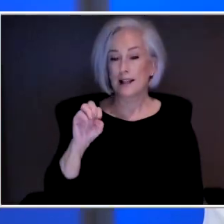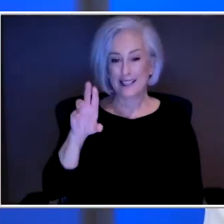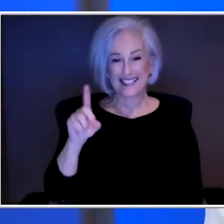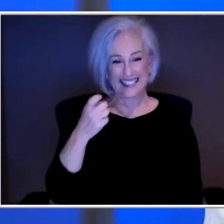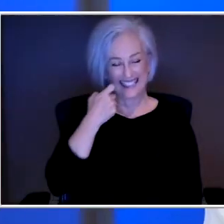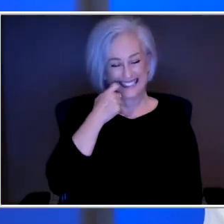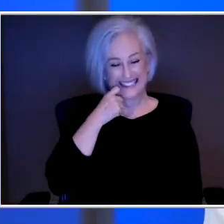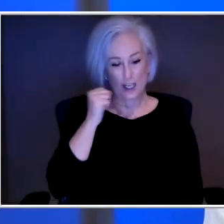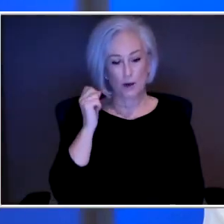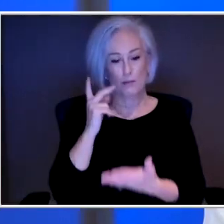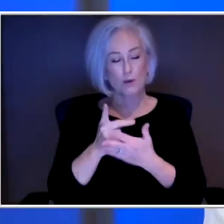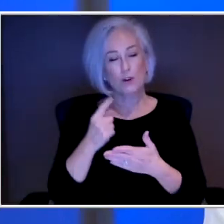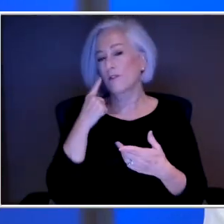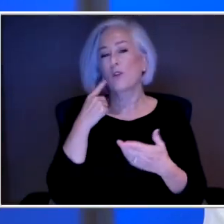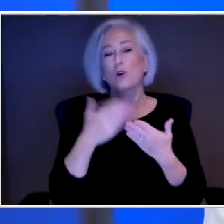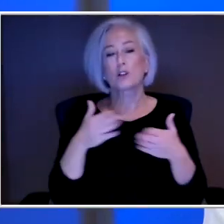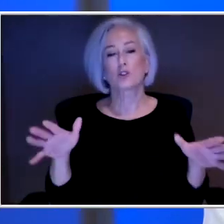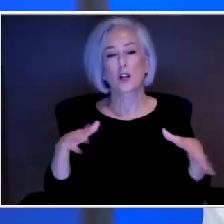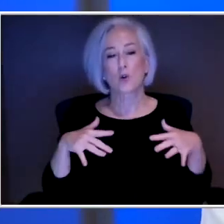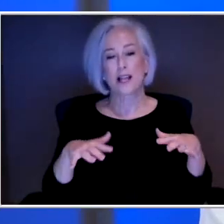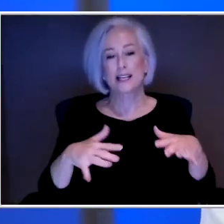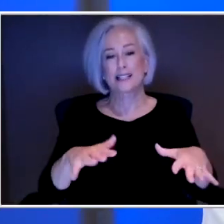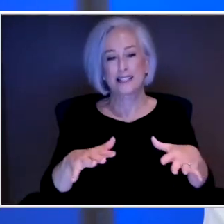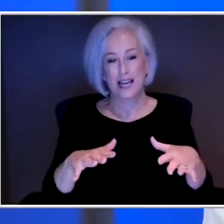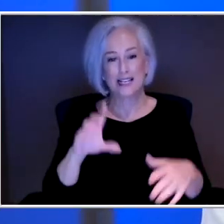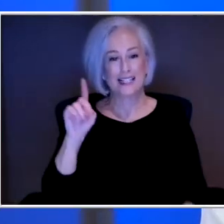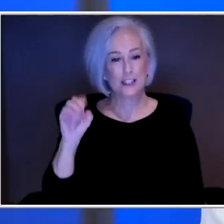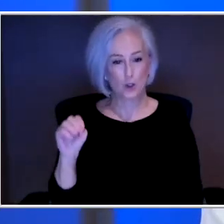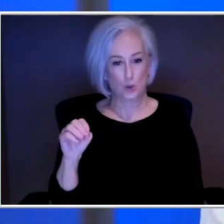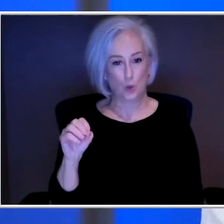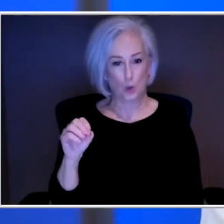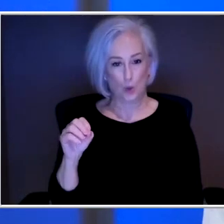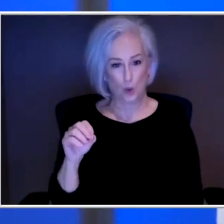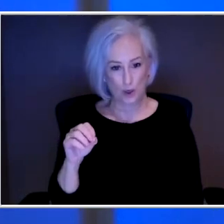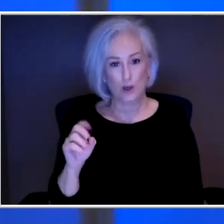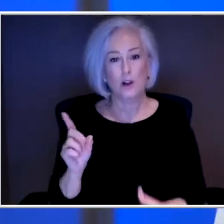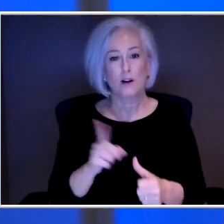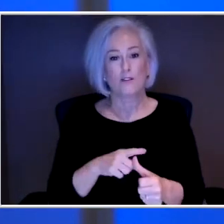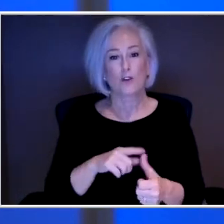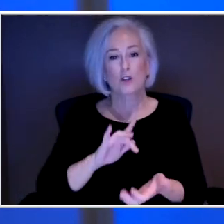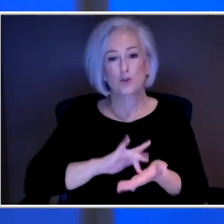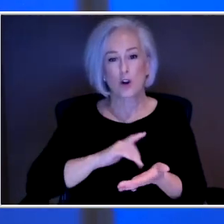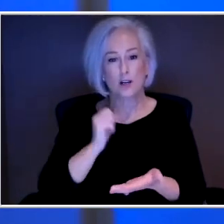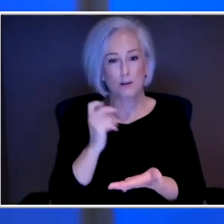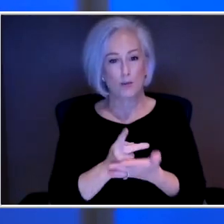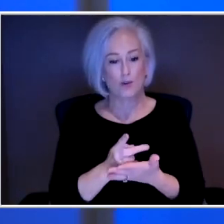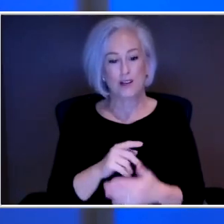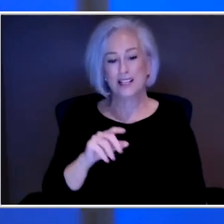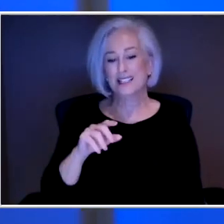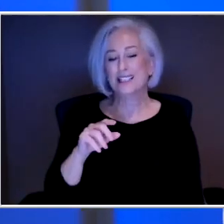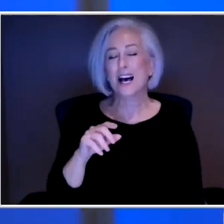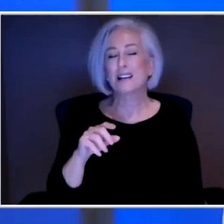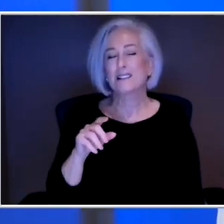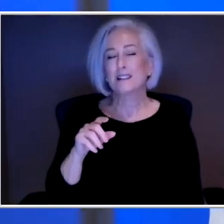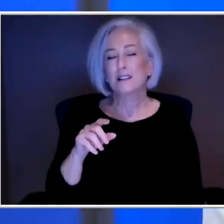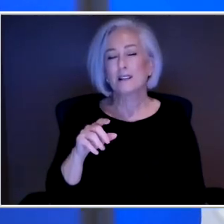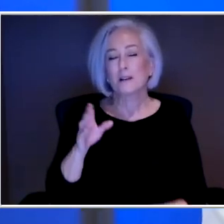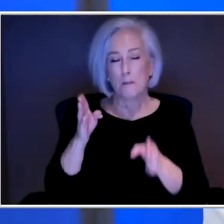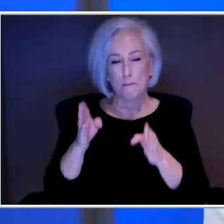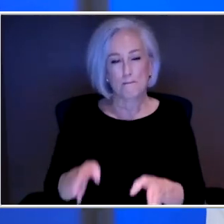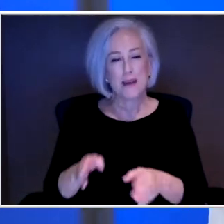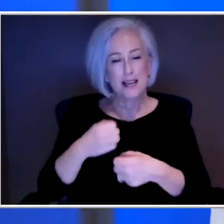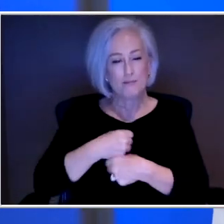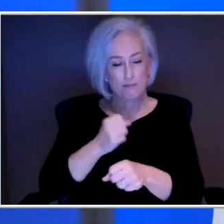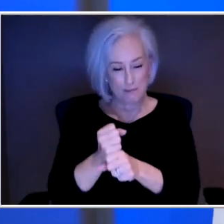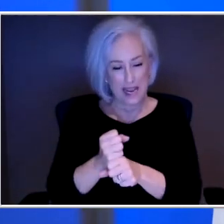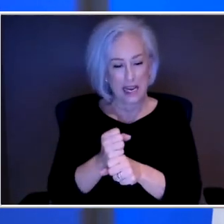for generalized anxiety disorder, first drug approval by a company. It's an LSD synthetic derivative, so it's not quite LSD, but it's very similar. That